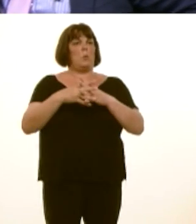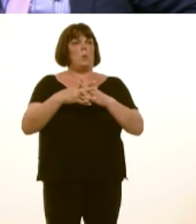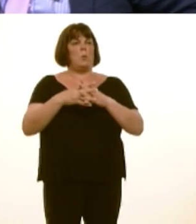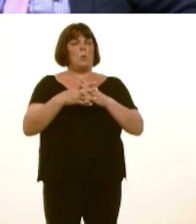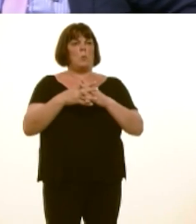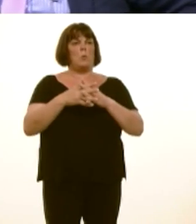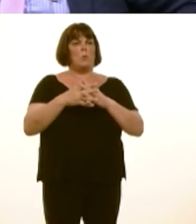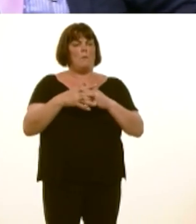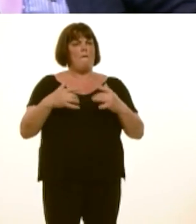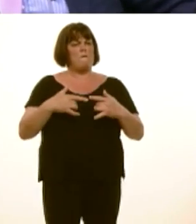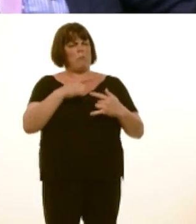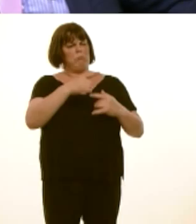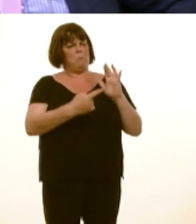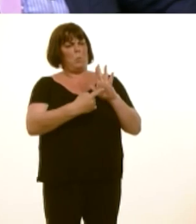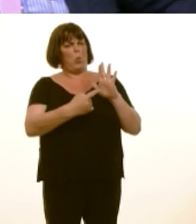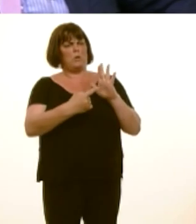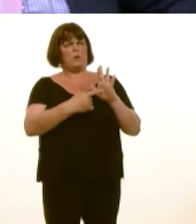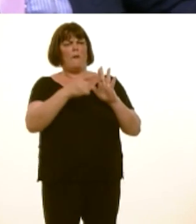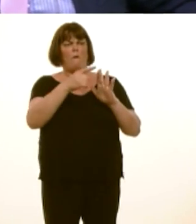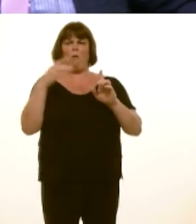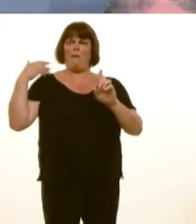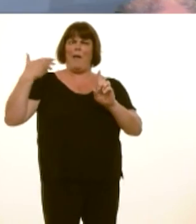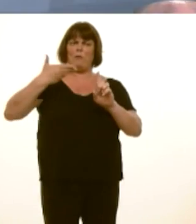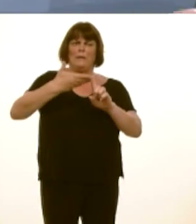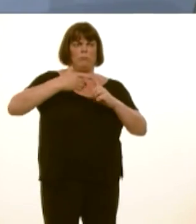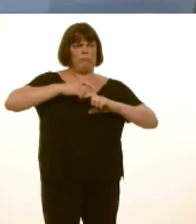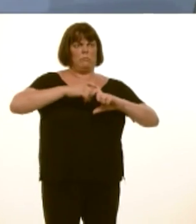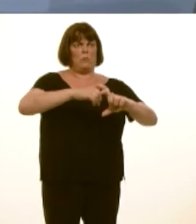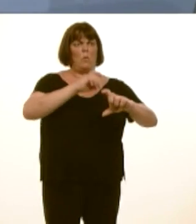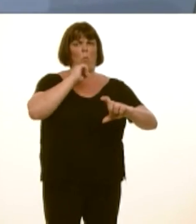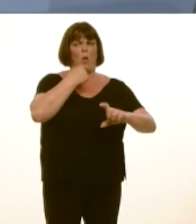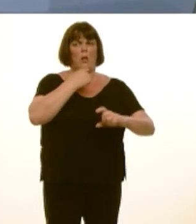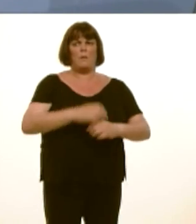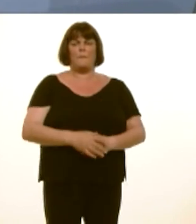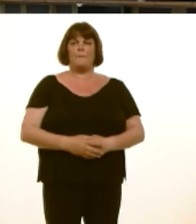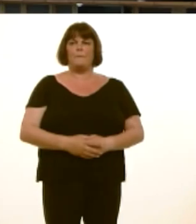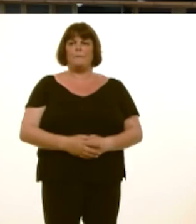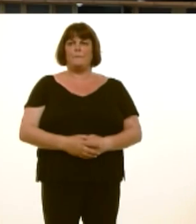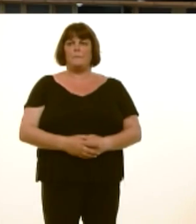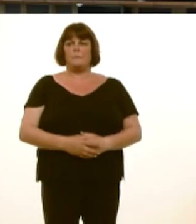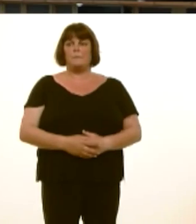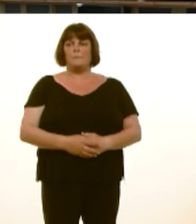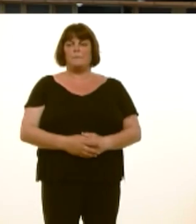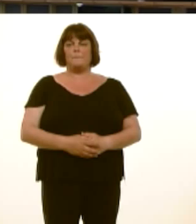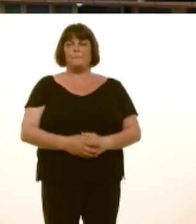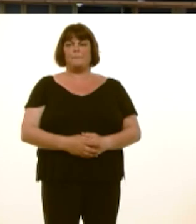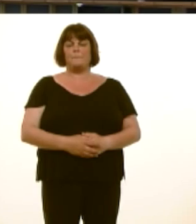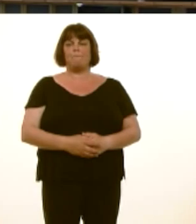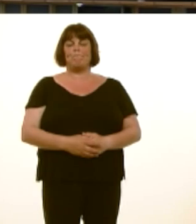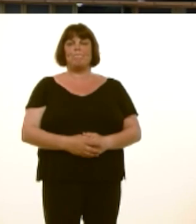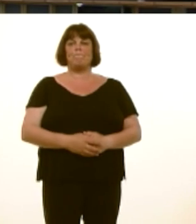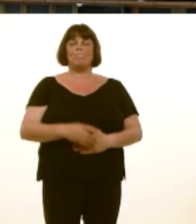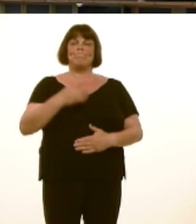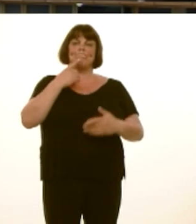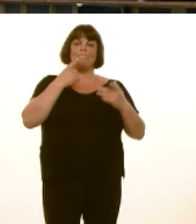find it particularly important to make sure that its heritage is maintained for the future. Bethan Jenkins. Prif Weinidog, mae wedi dod i'r golwg yr wythnos